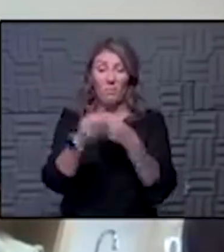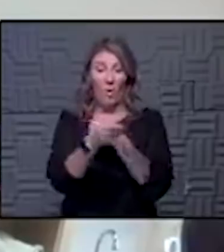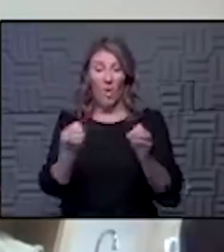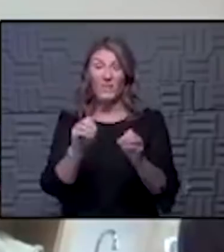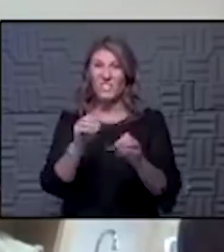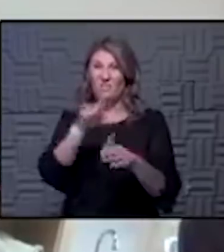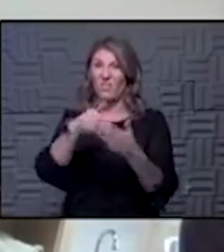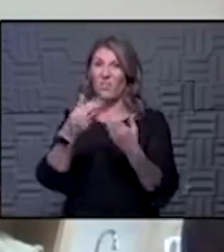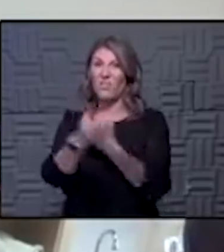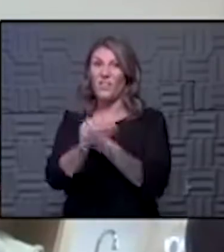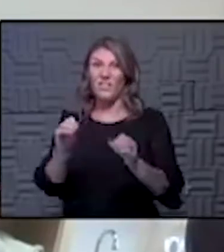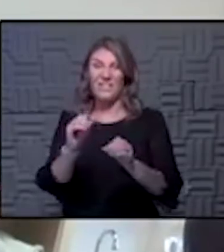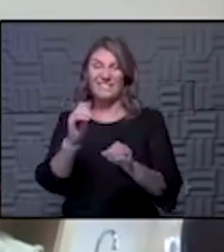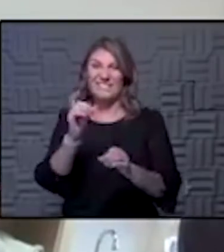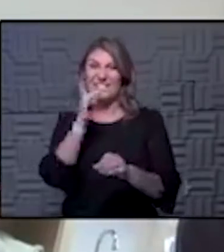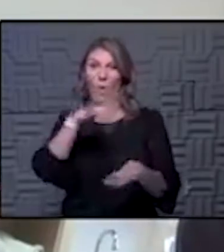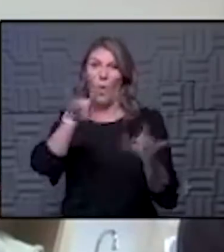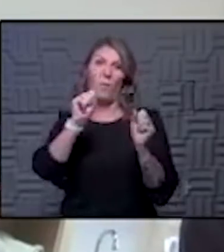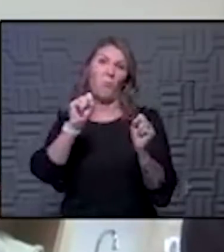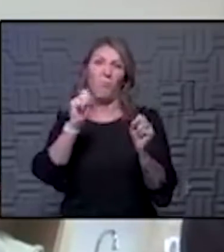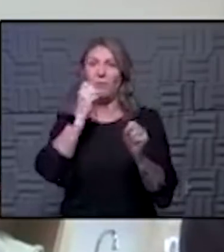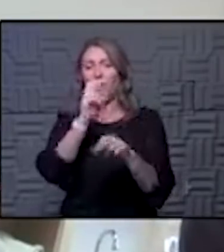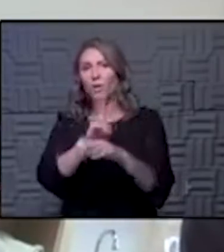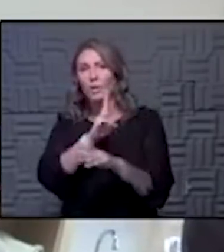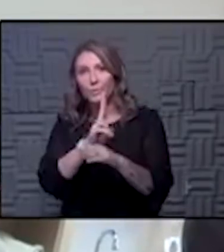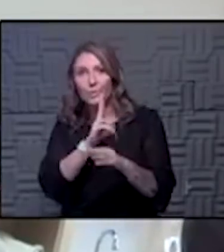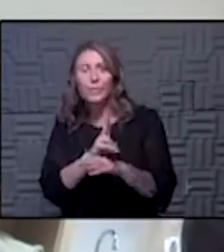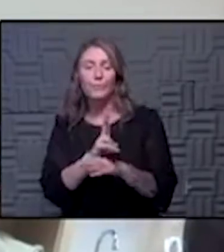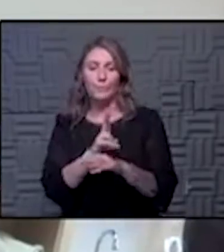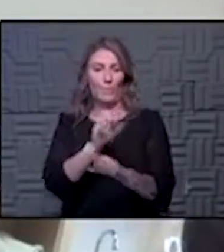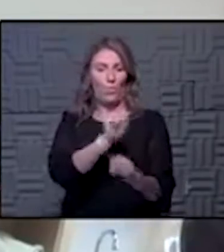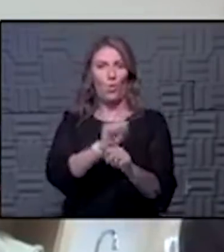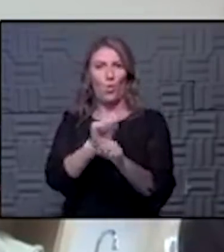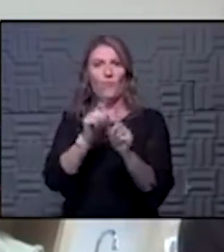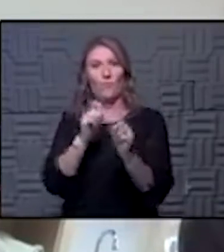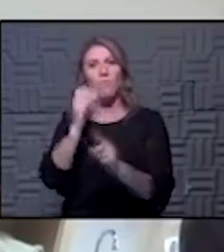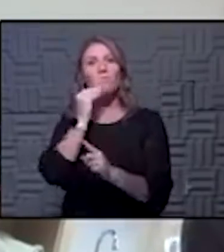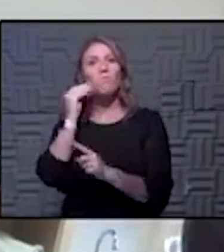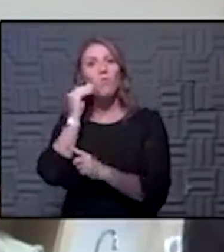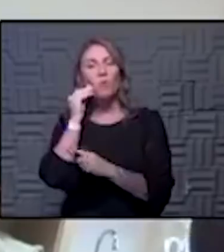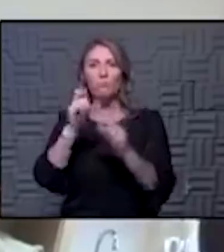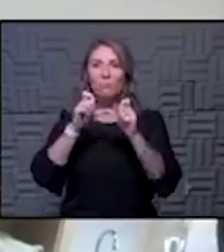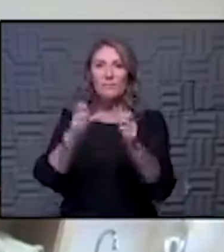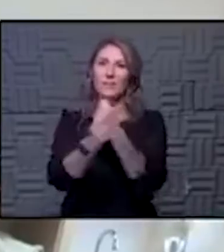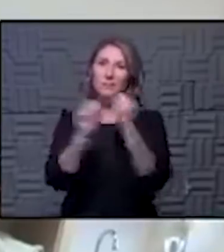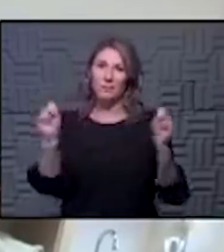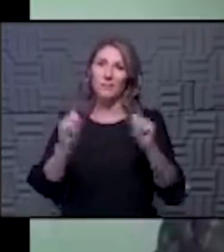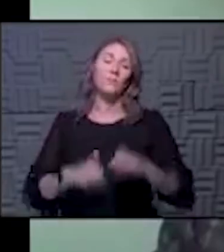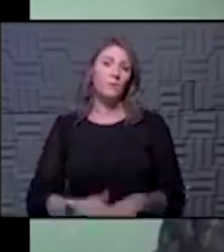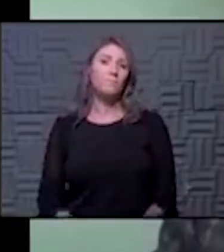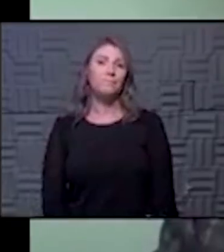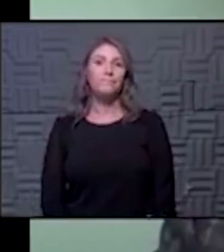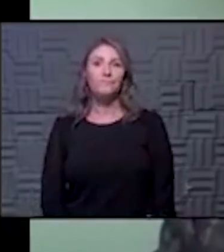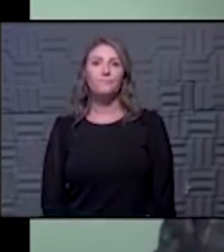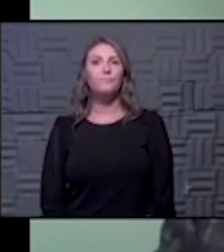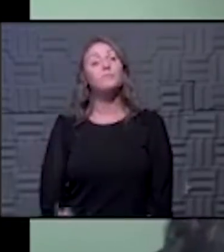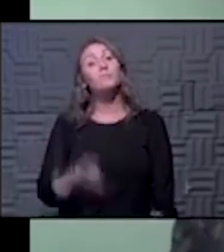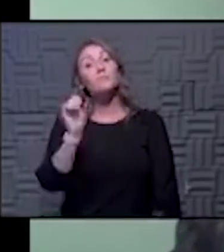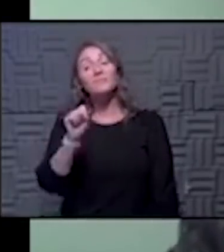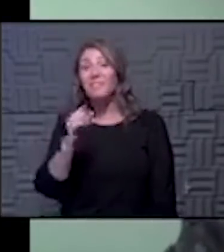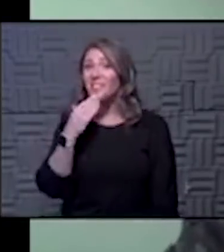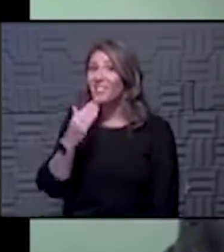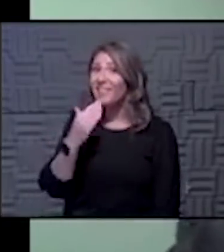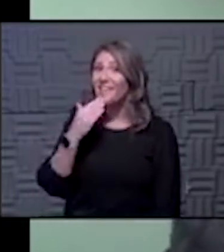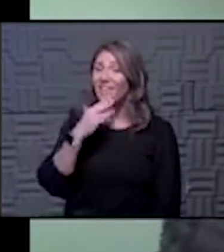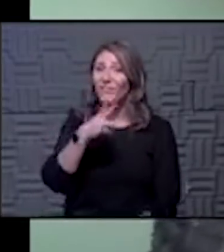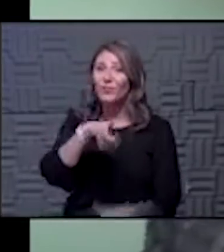pretty unoccupied right now, but we're getting the job done and trying to keep people safe. All right. Well, thank you. And thanks for